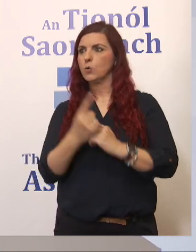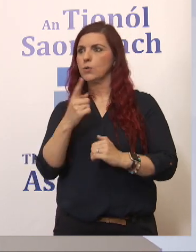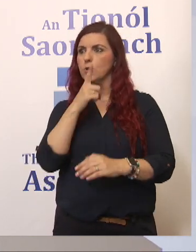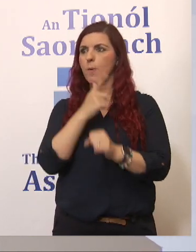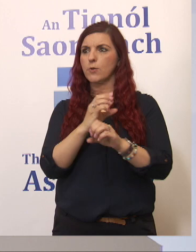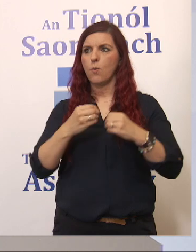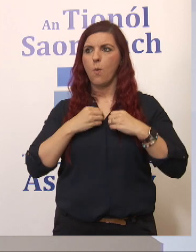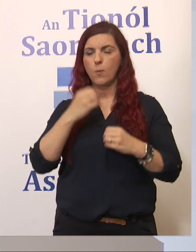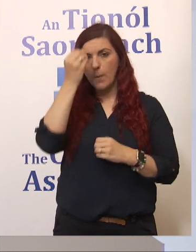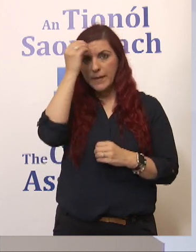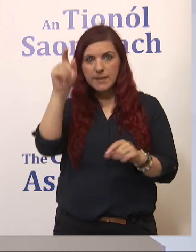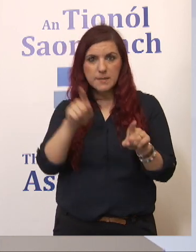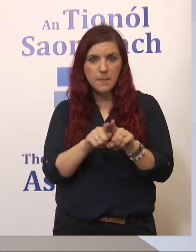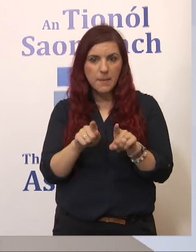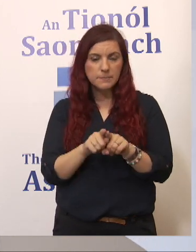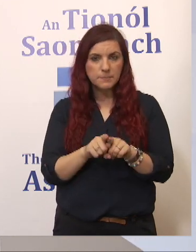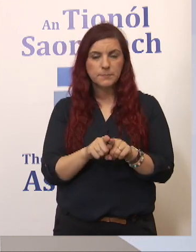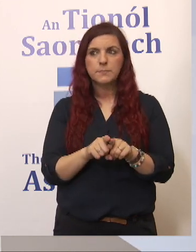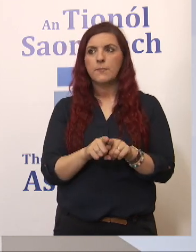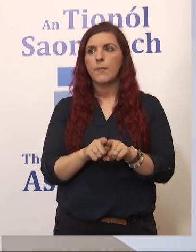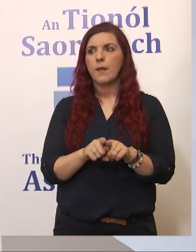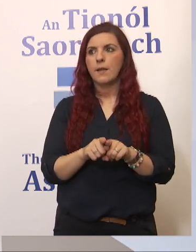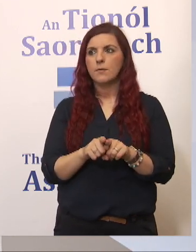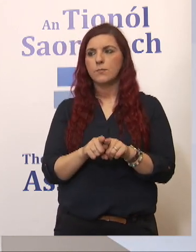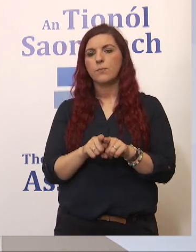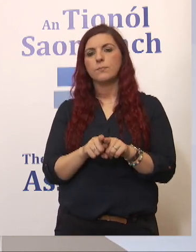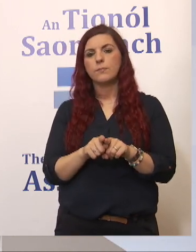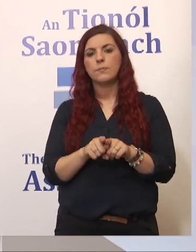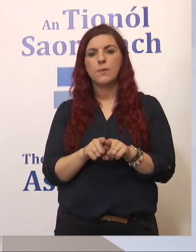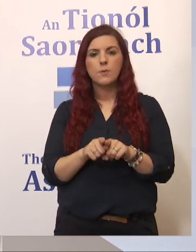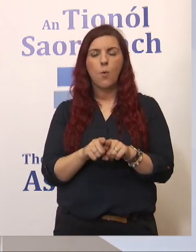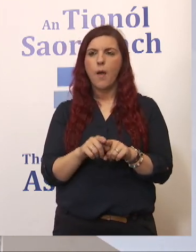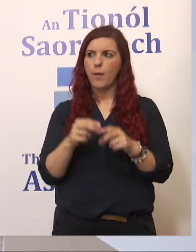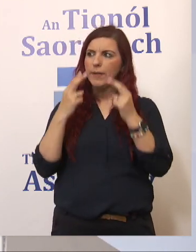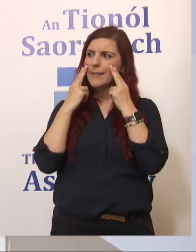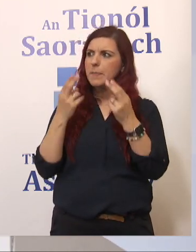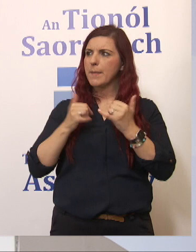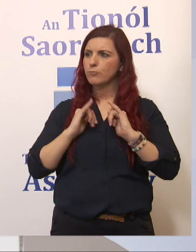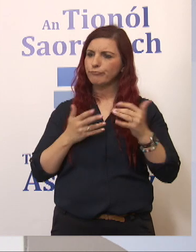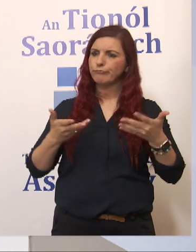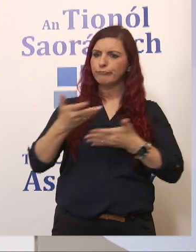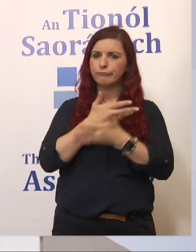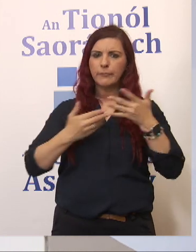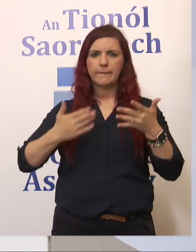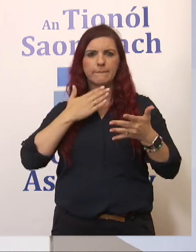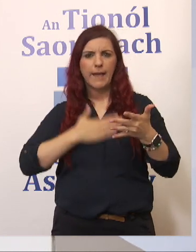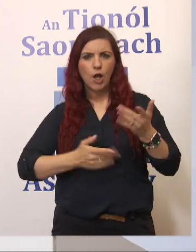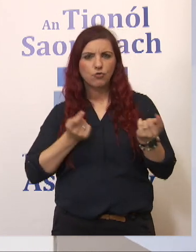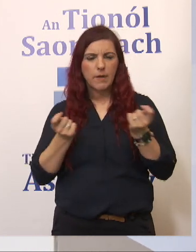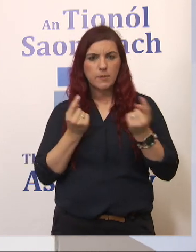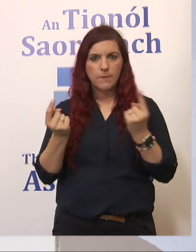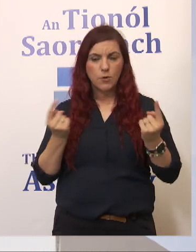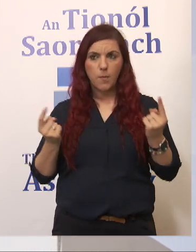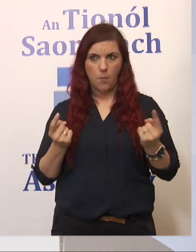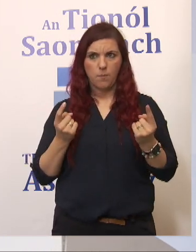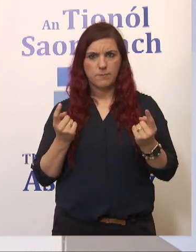Dr. Jane Souter, that the process was scrupulously fair and holding best principles of deliberative